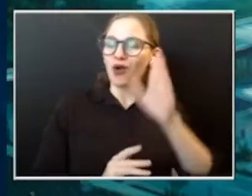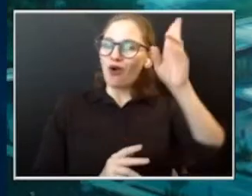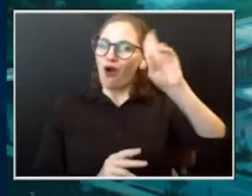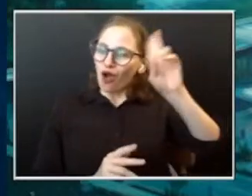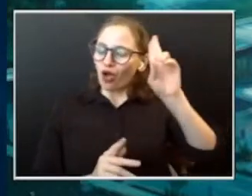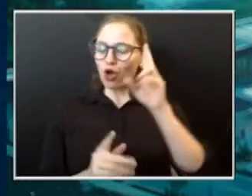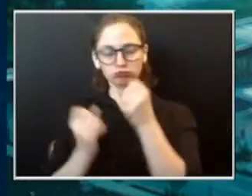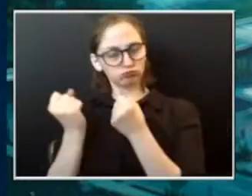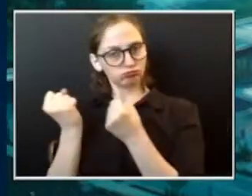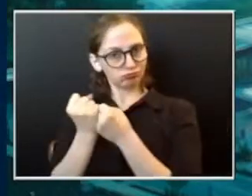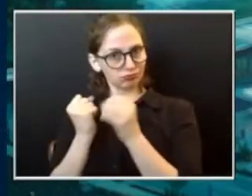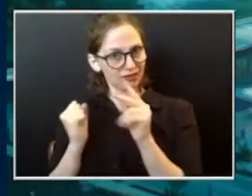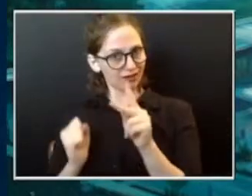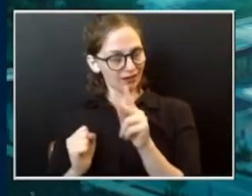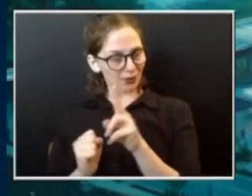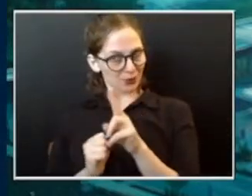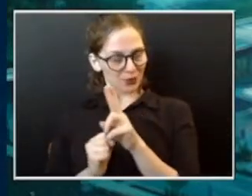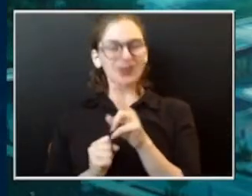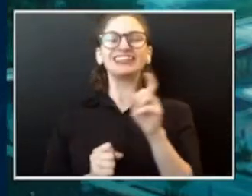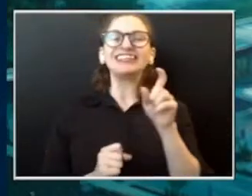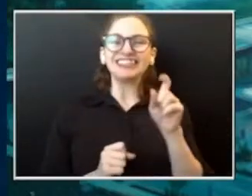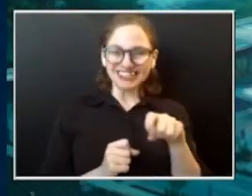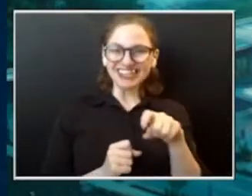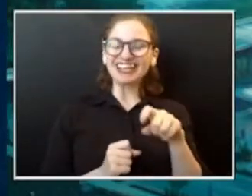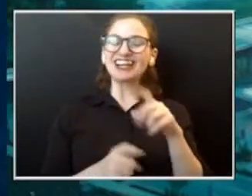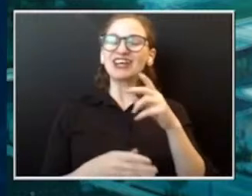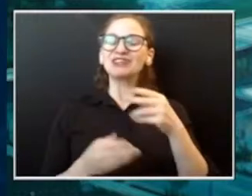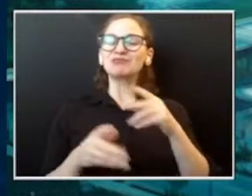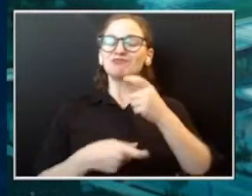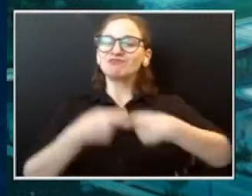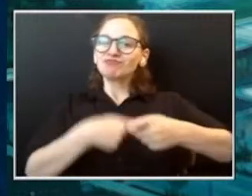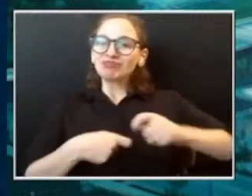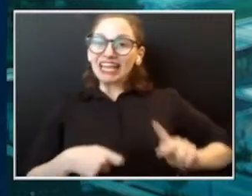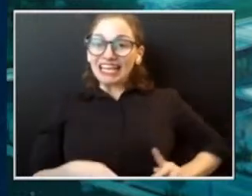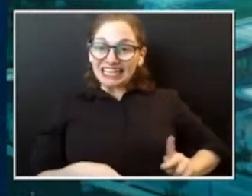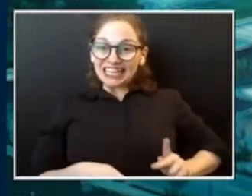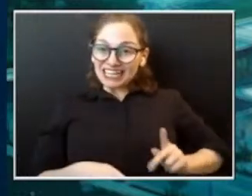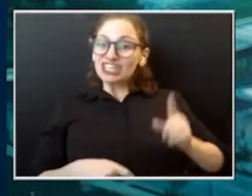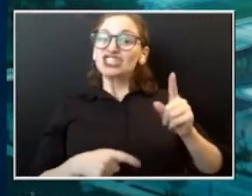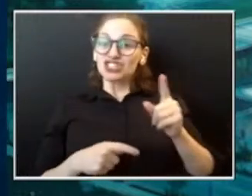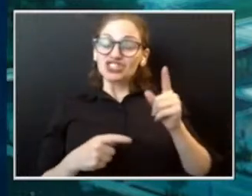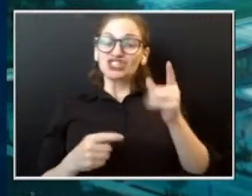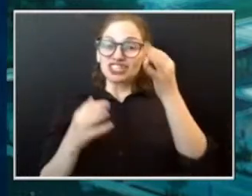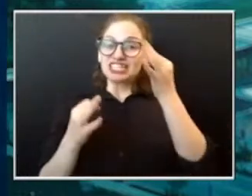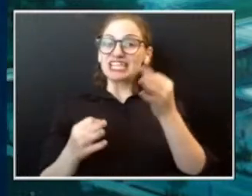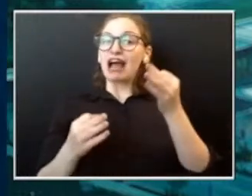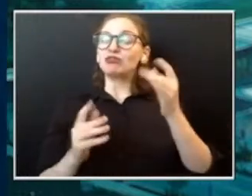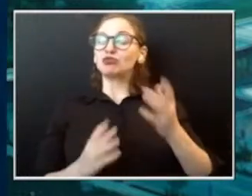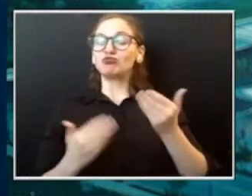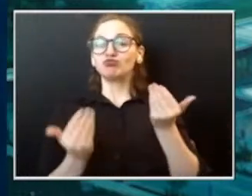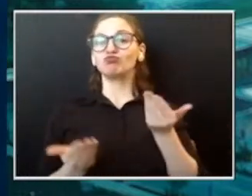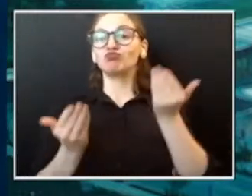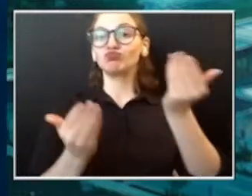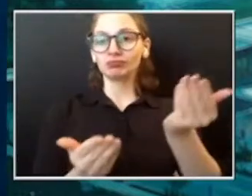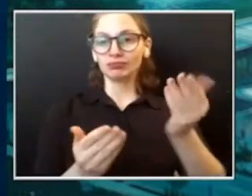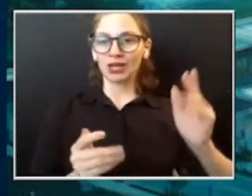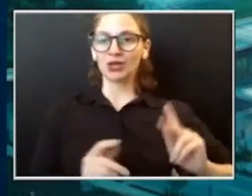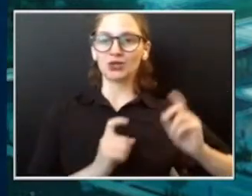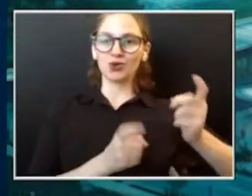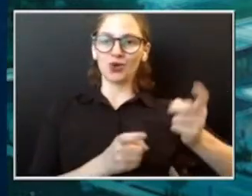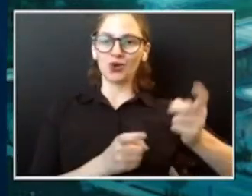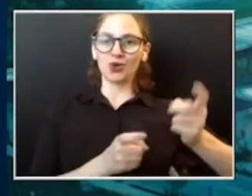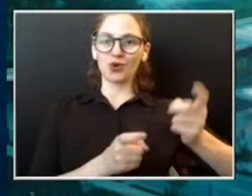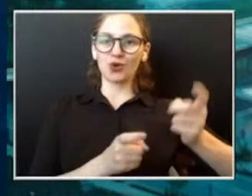becoming a living donor. And what she learned surprised her. Janine Keesley has a story of these two loving